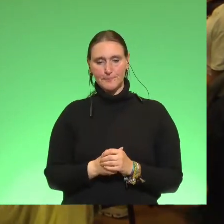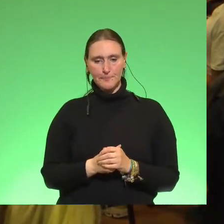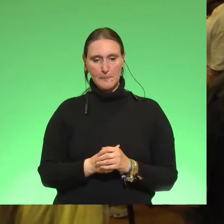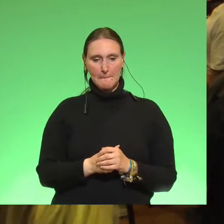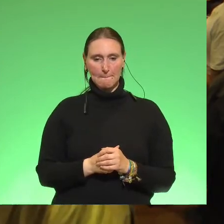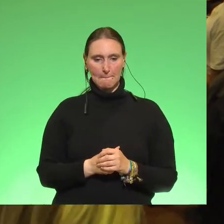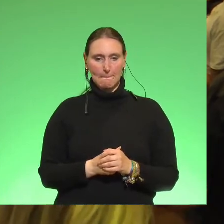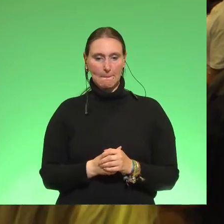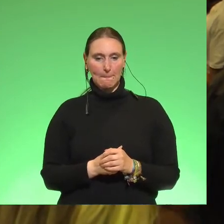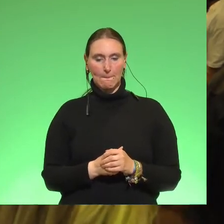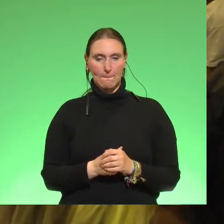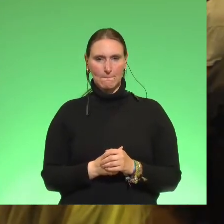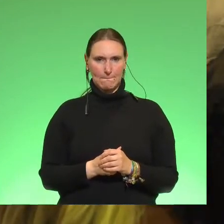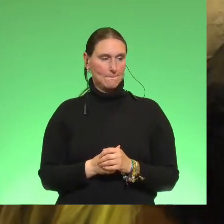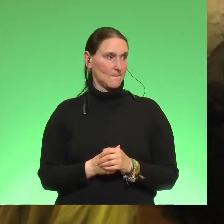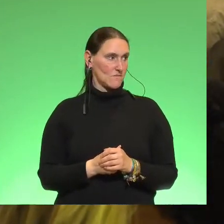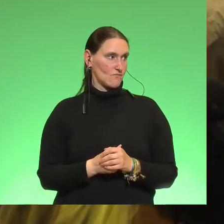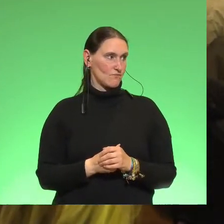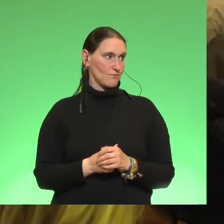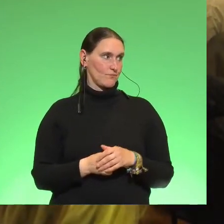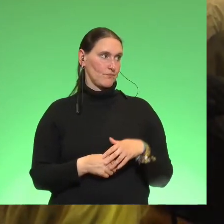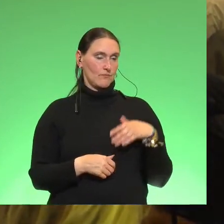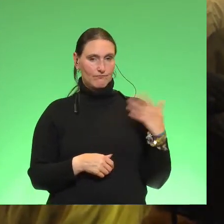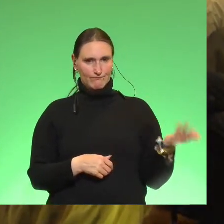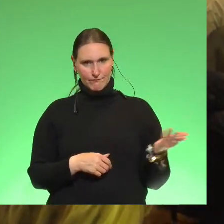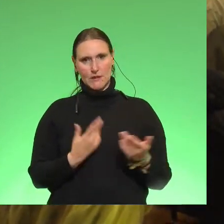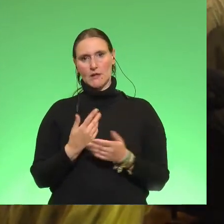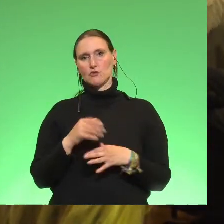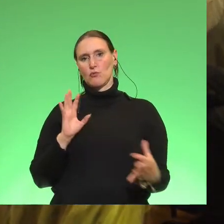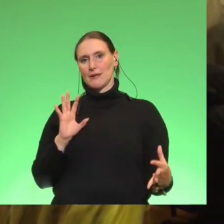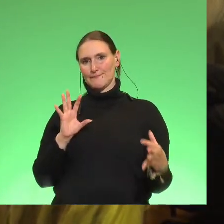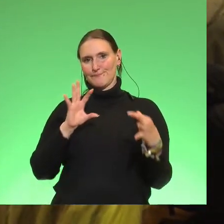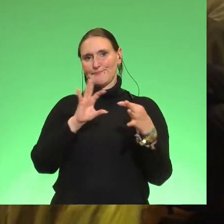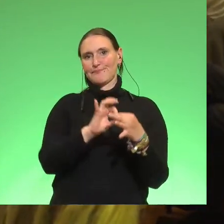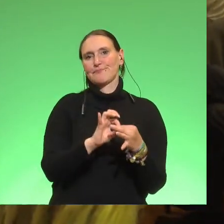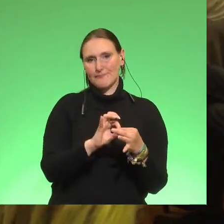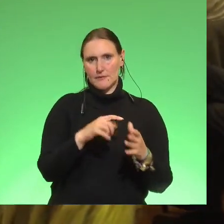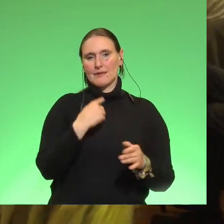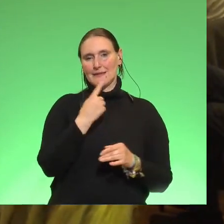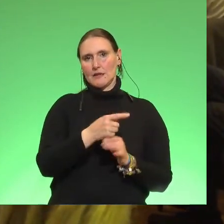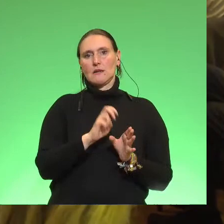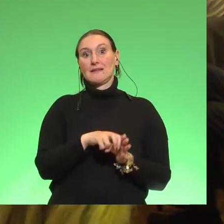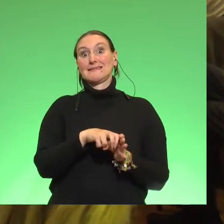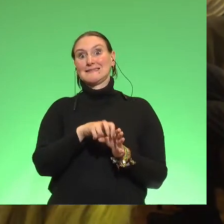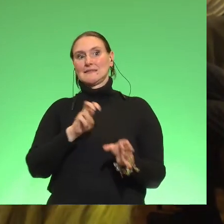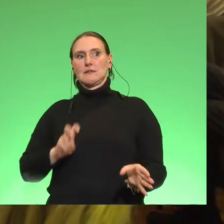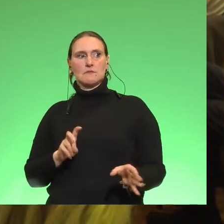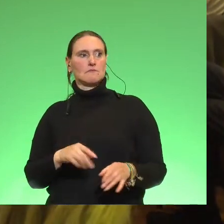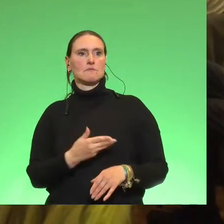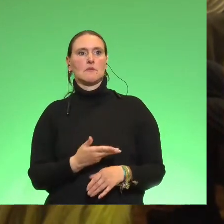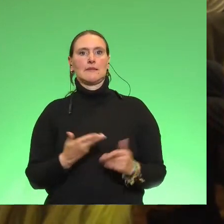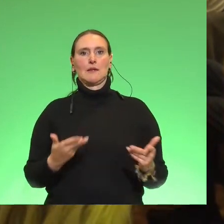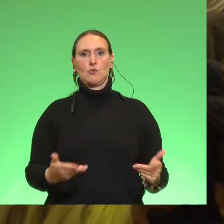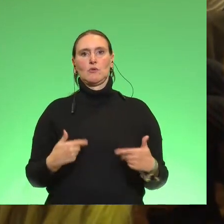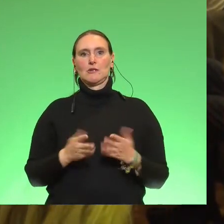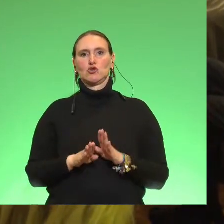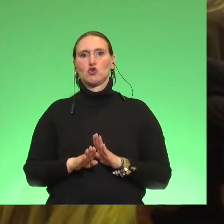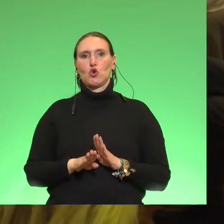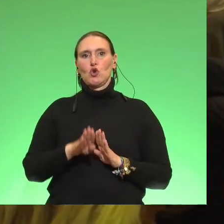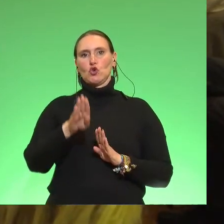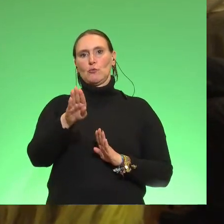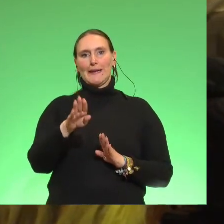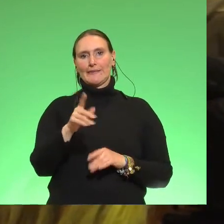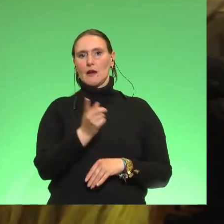Yeah, I have a further question on the stepping out issue, because we're all sitting still in the documenta all